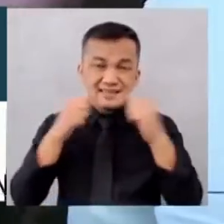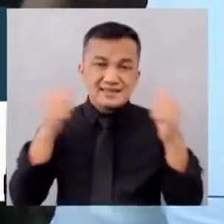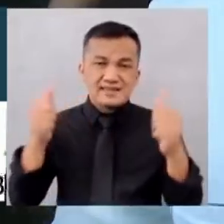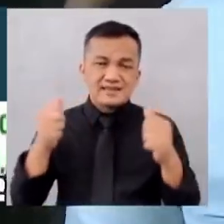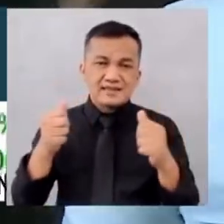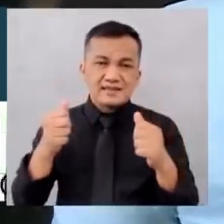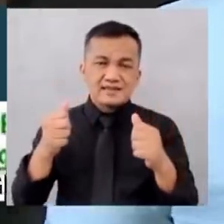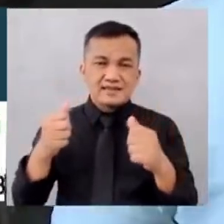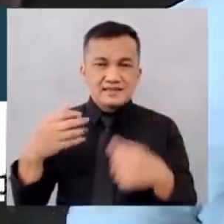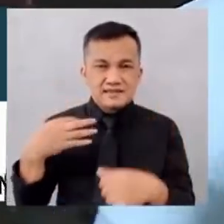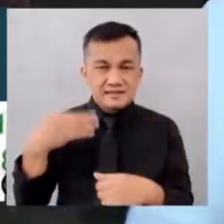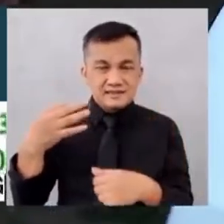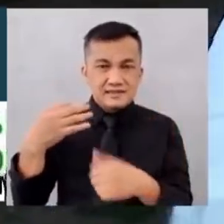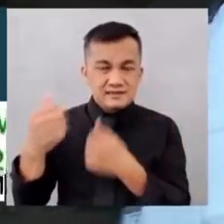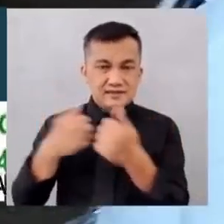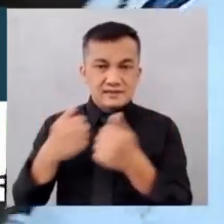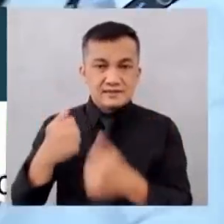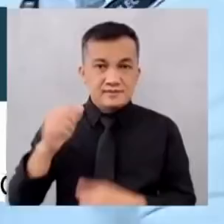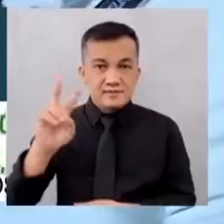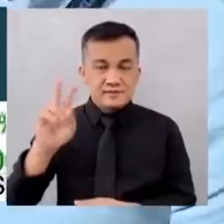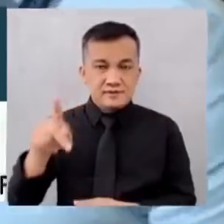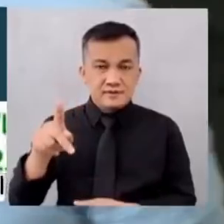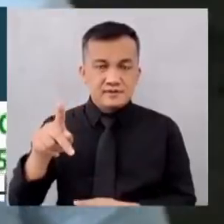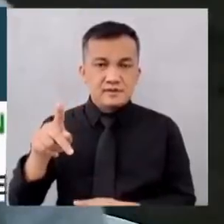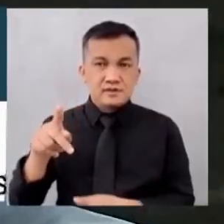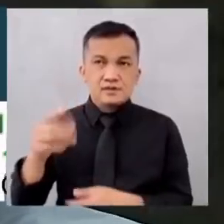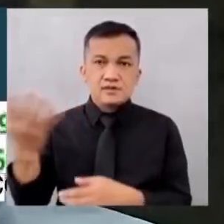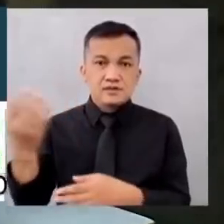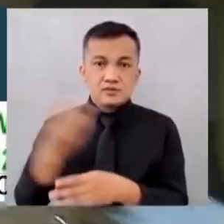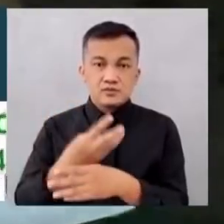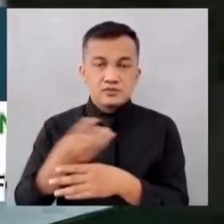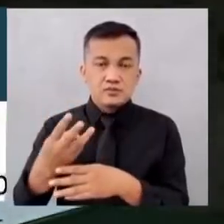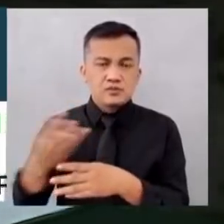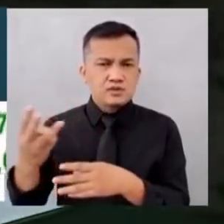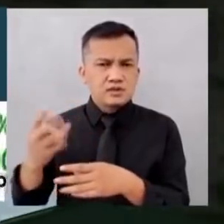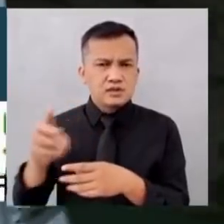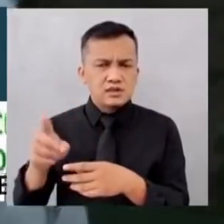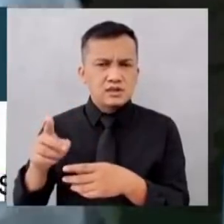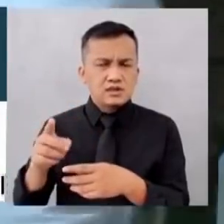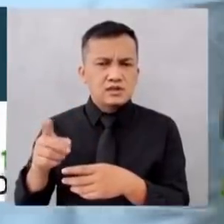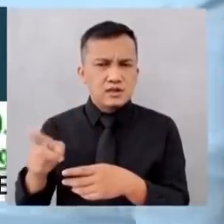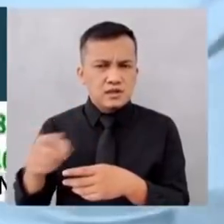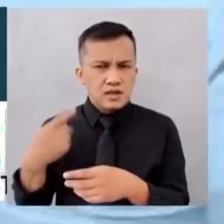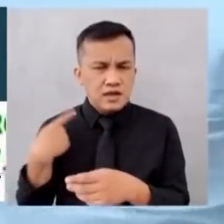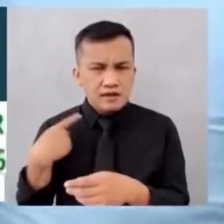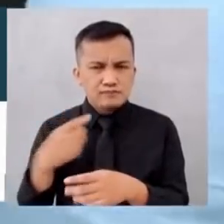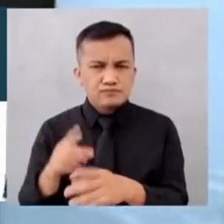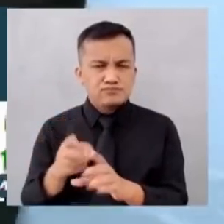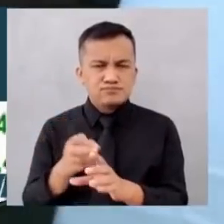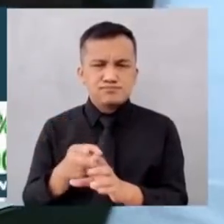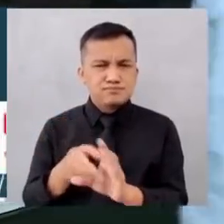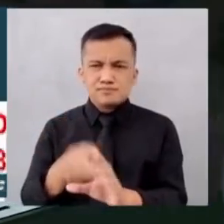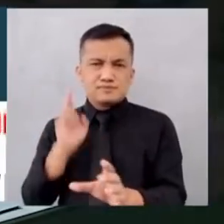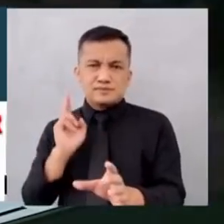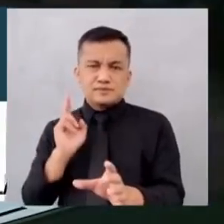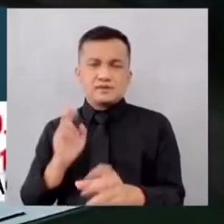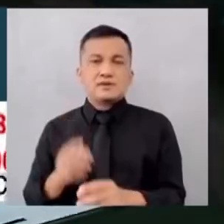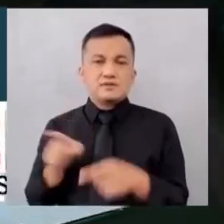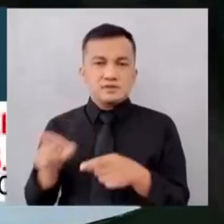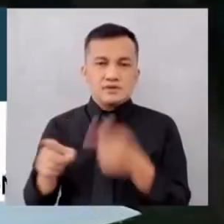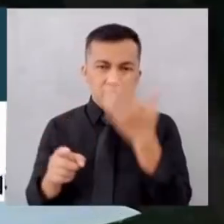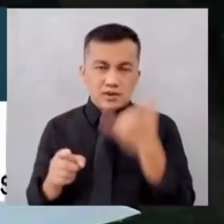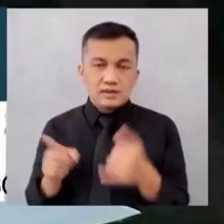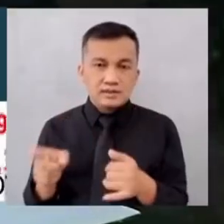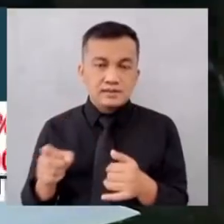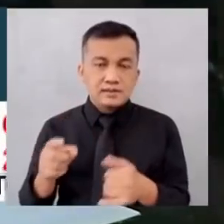for vice president, but just over the weekend withdrew his intent. And that is why Marcos is saying that his